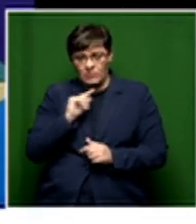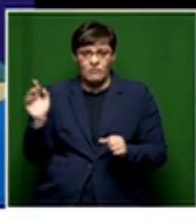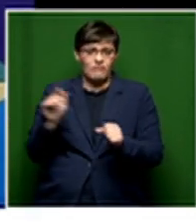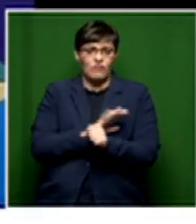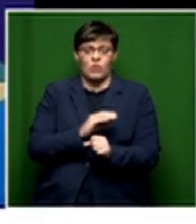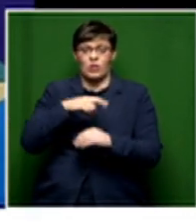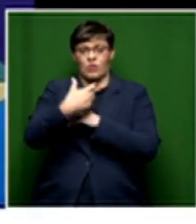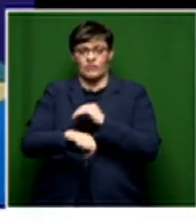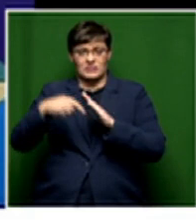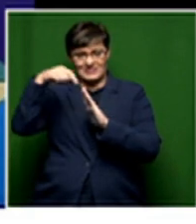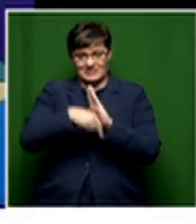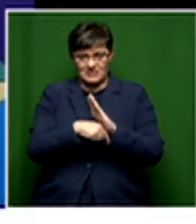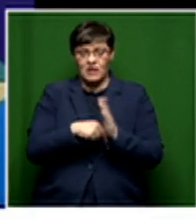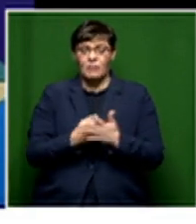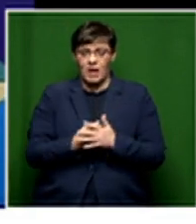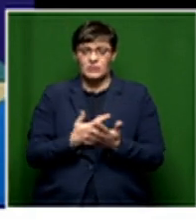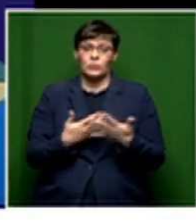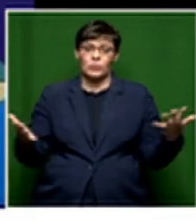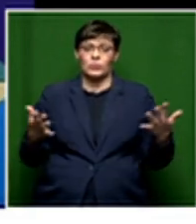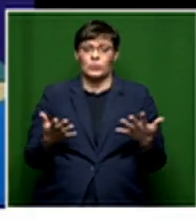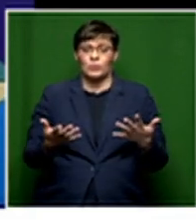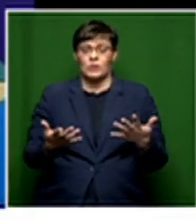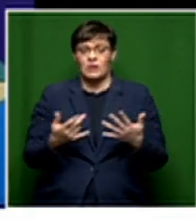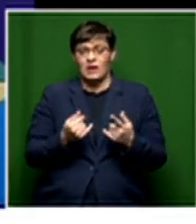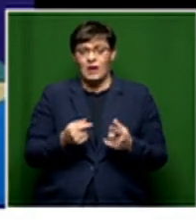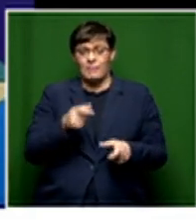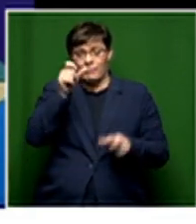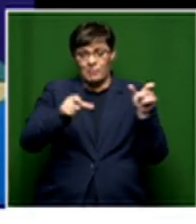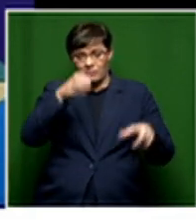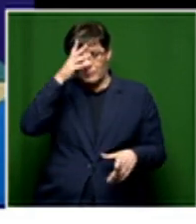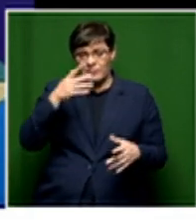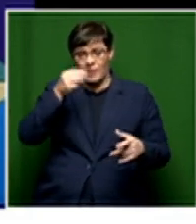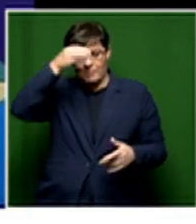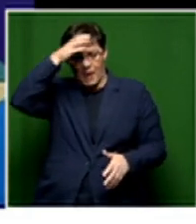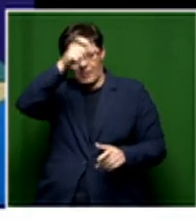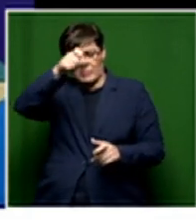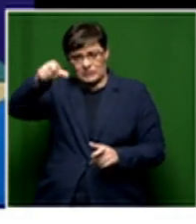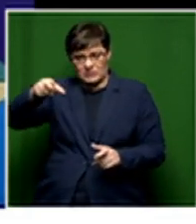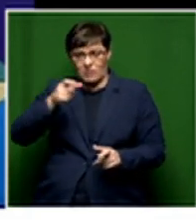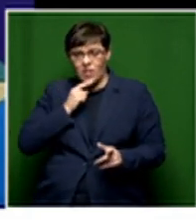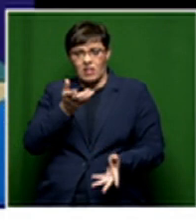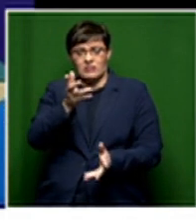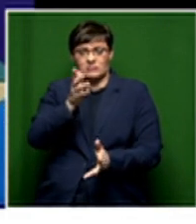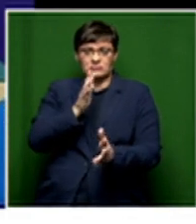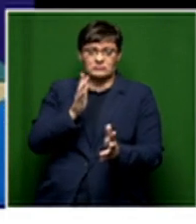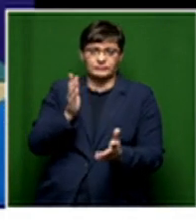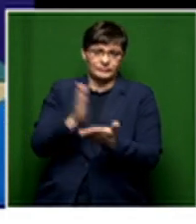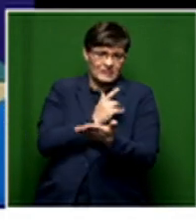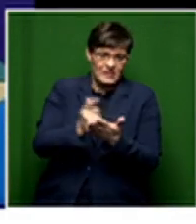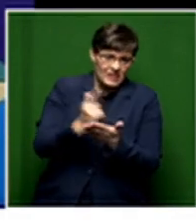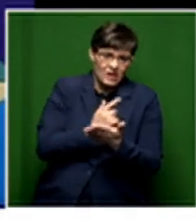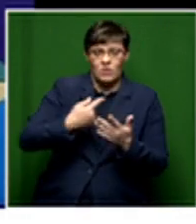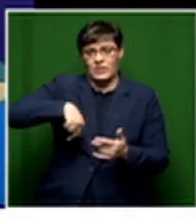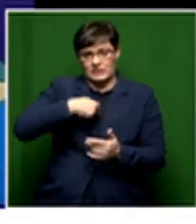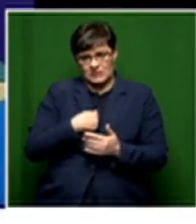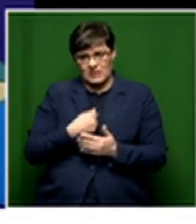full conference. But really, we've got a great lineup of really great key experts who are going to come and talk to us.